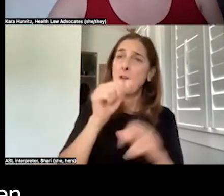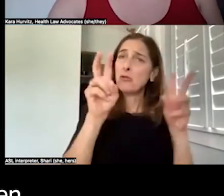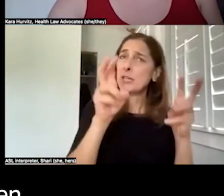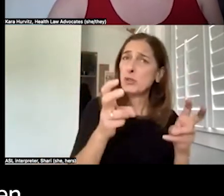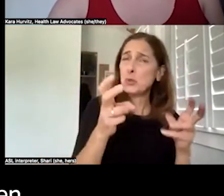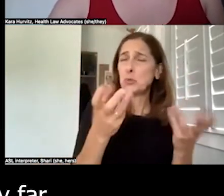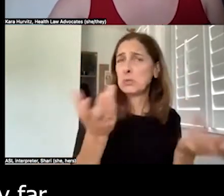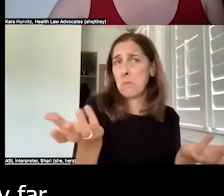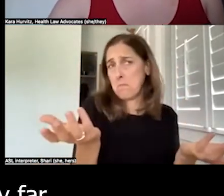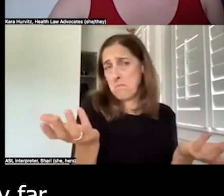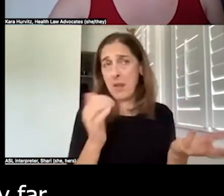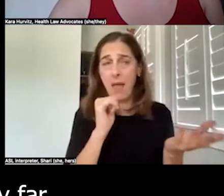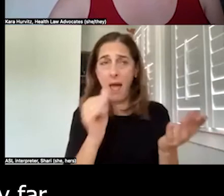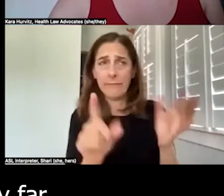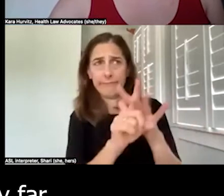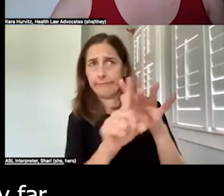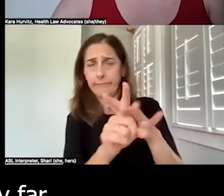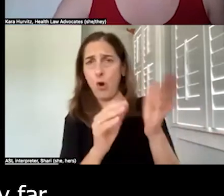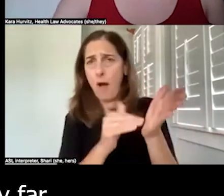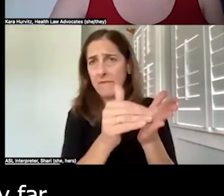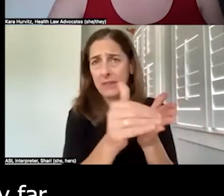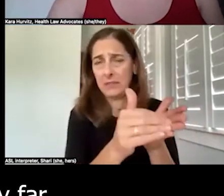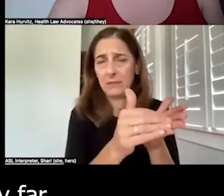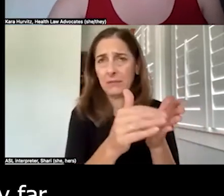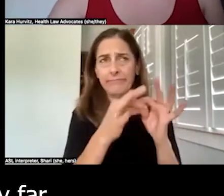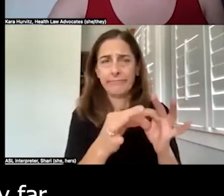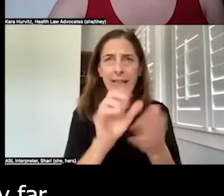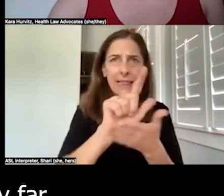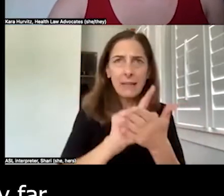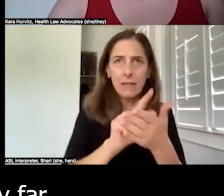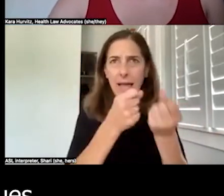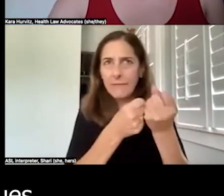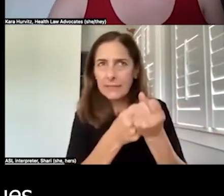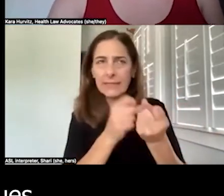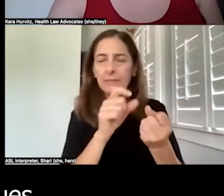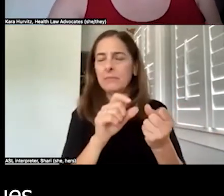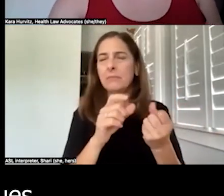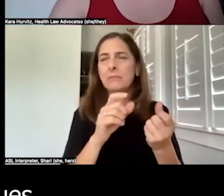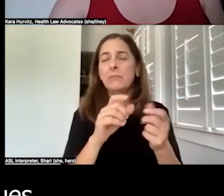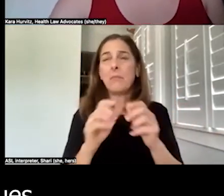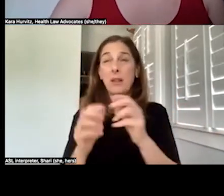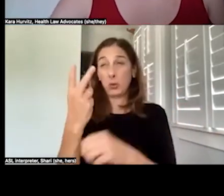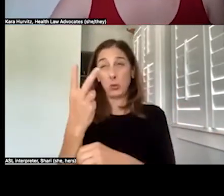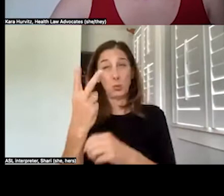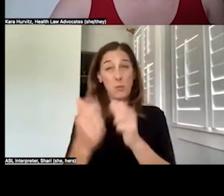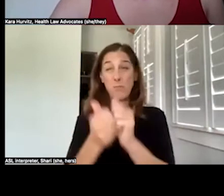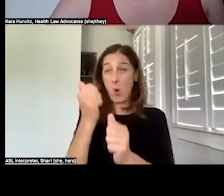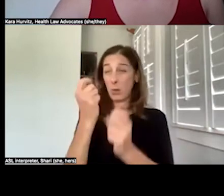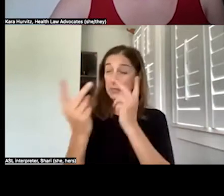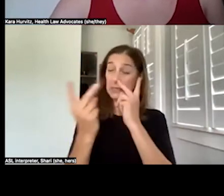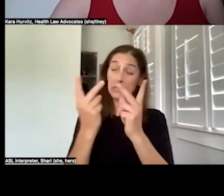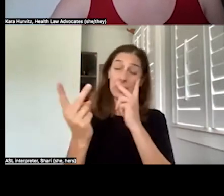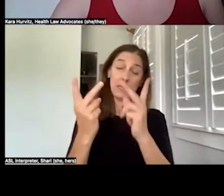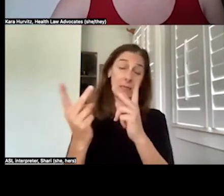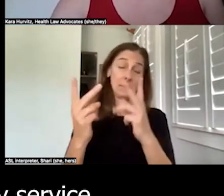them as often. But the biggest issue we see by far, or rather the 2 biggest issues that we see by far,